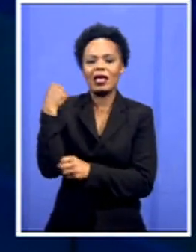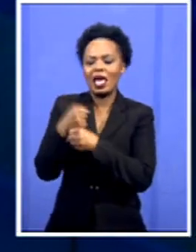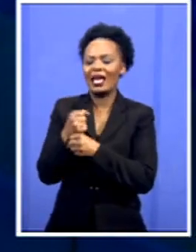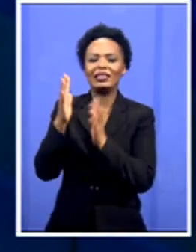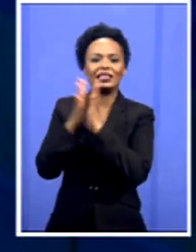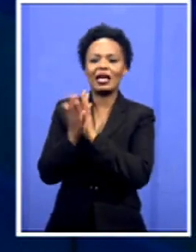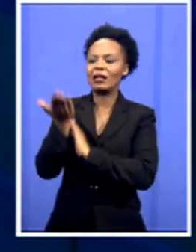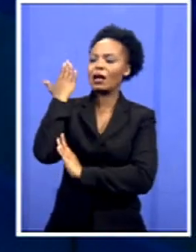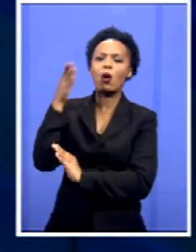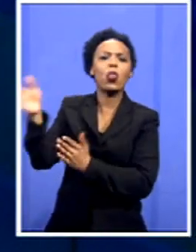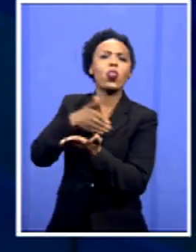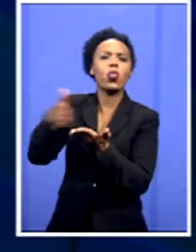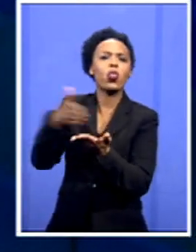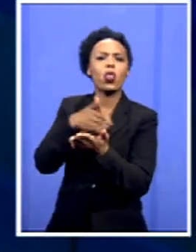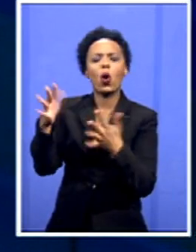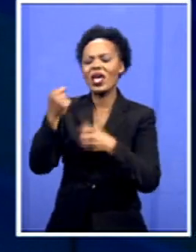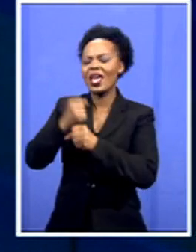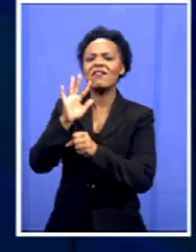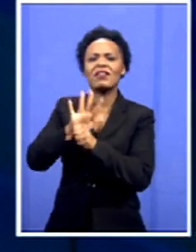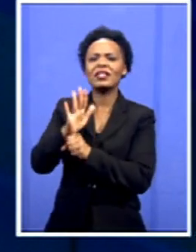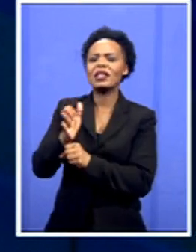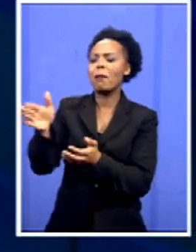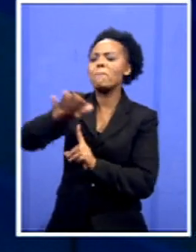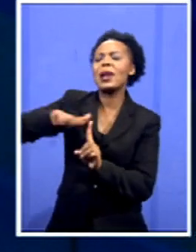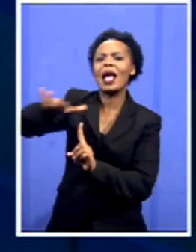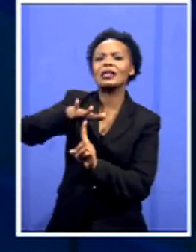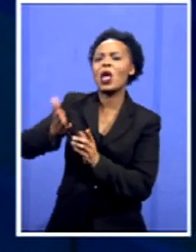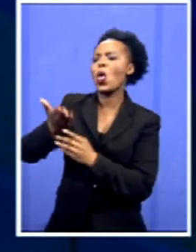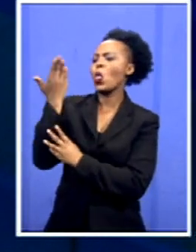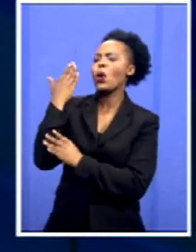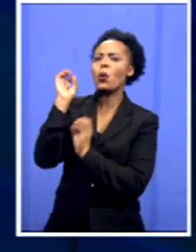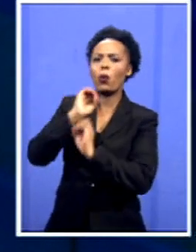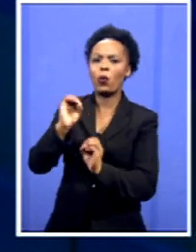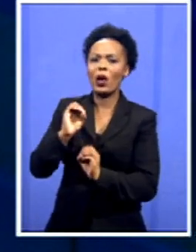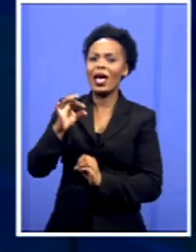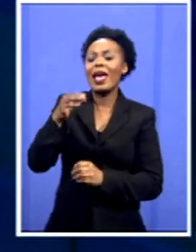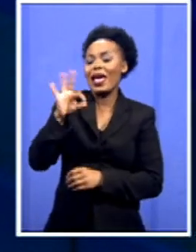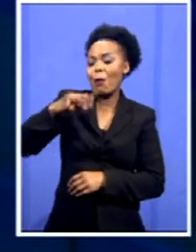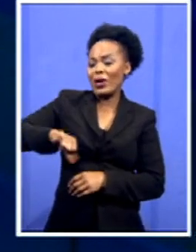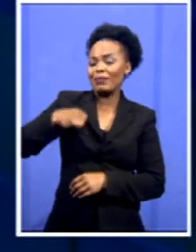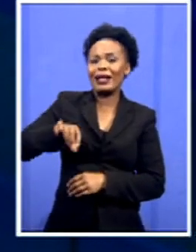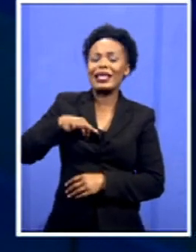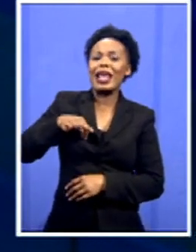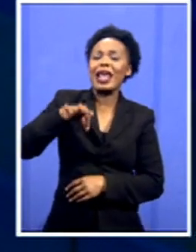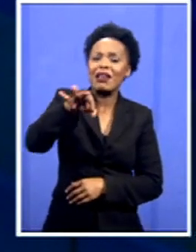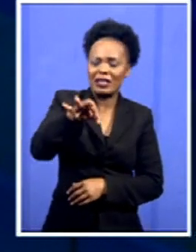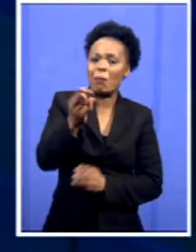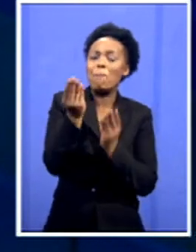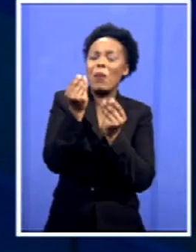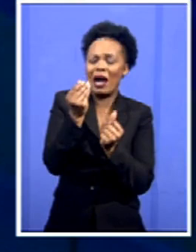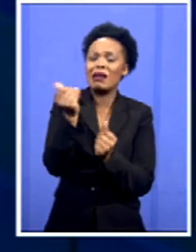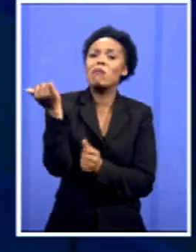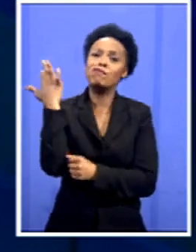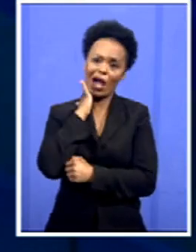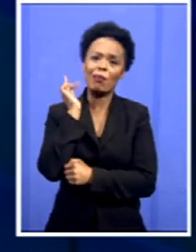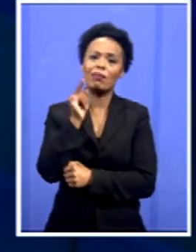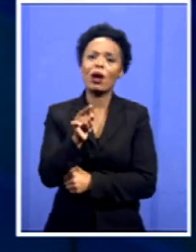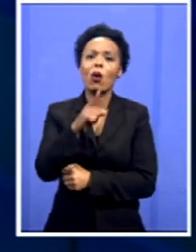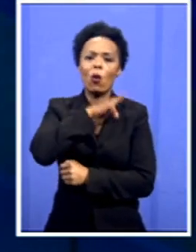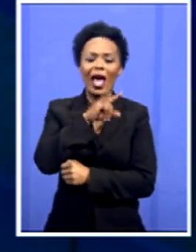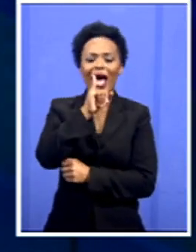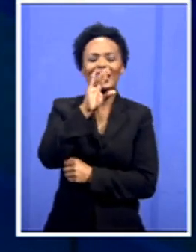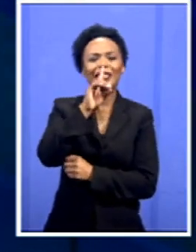ago, 15 years ago. And the municipality has actually invested a lot of money. From, if you look at our IDP, you